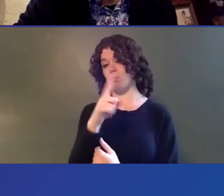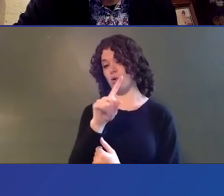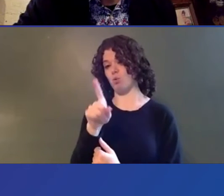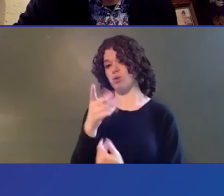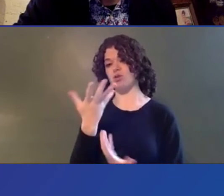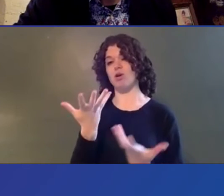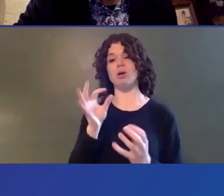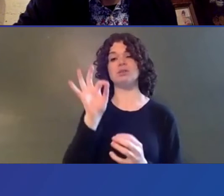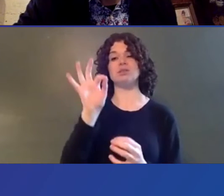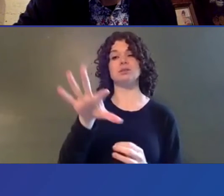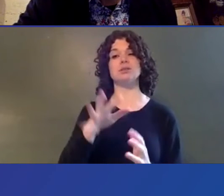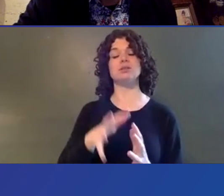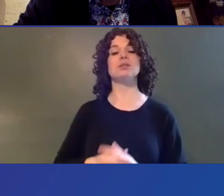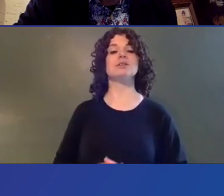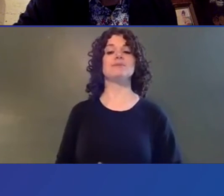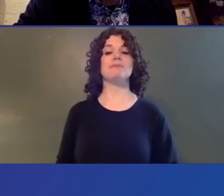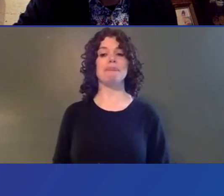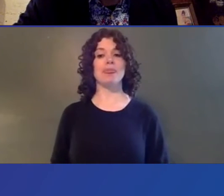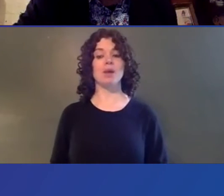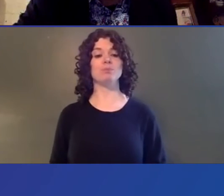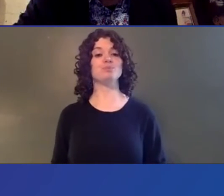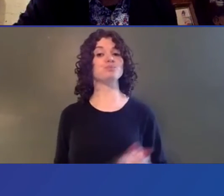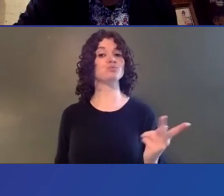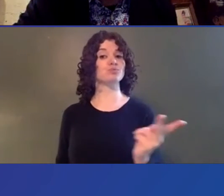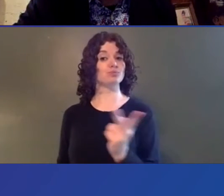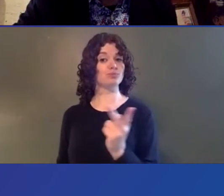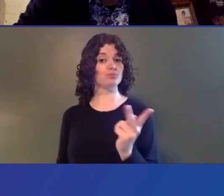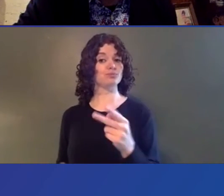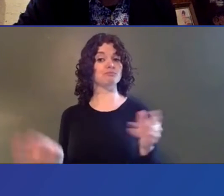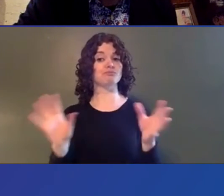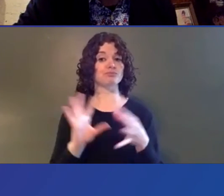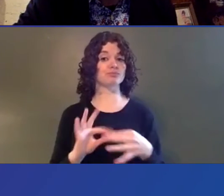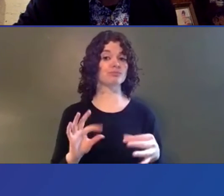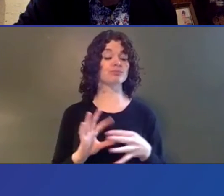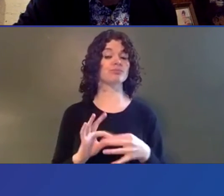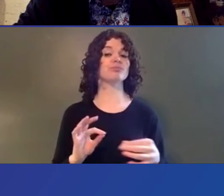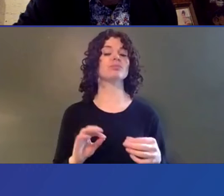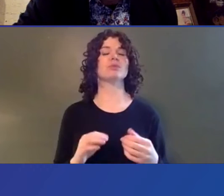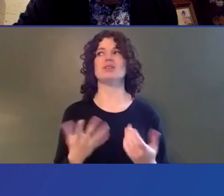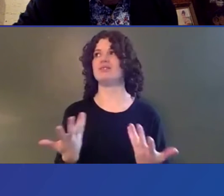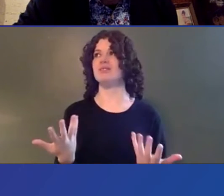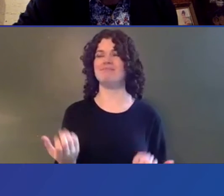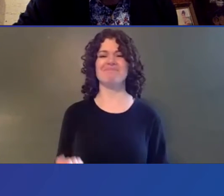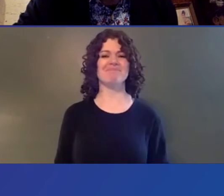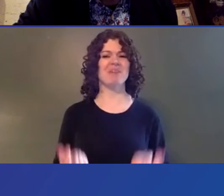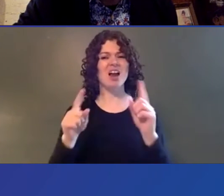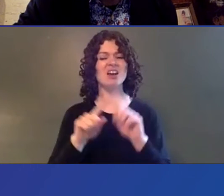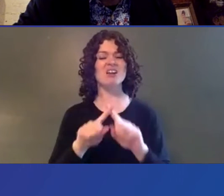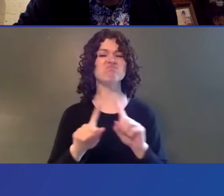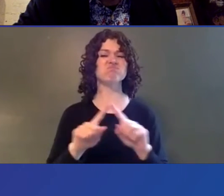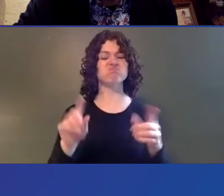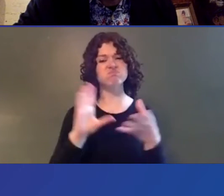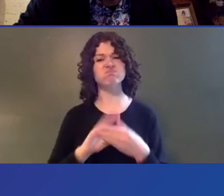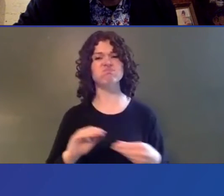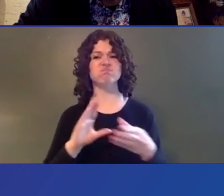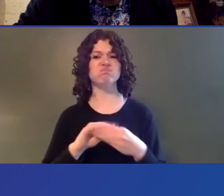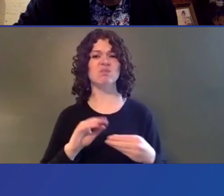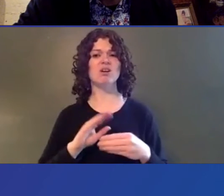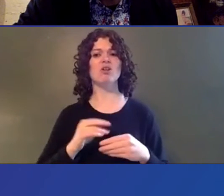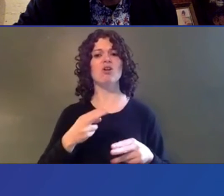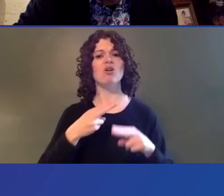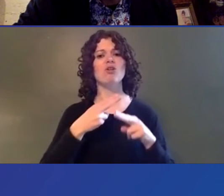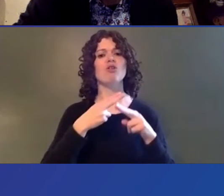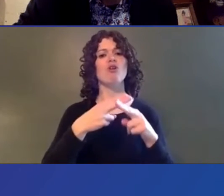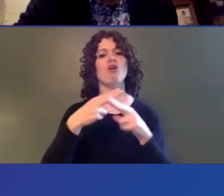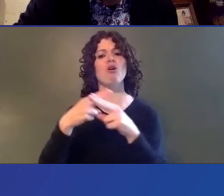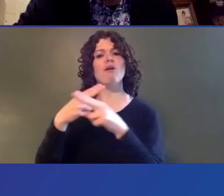with. So you said so many things and called many people into the room, the